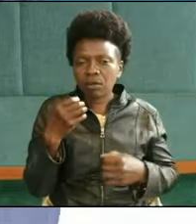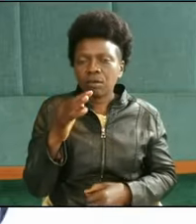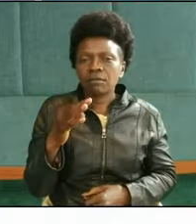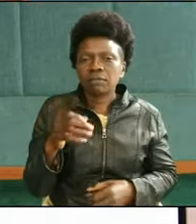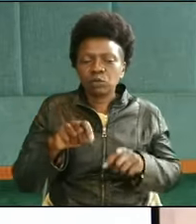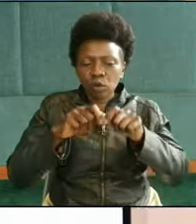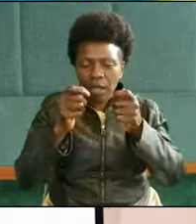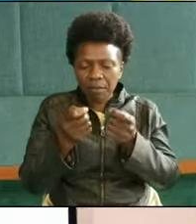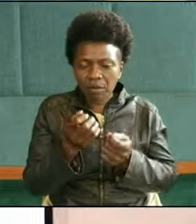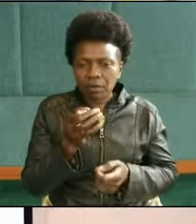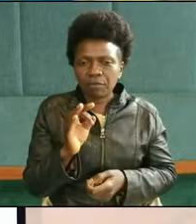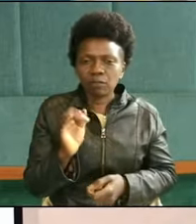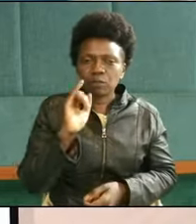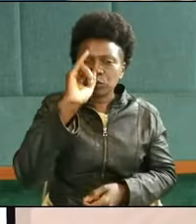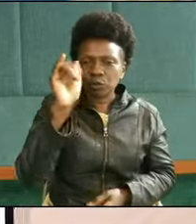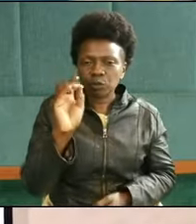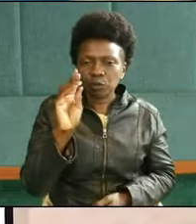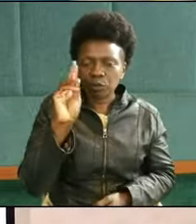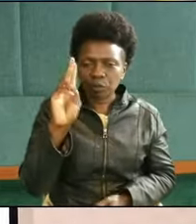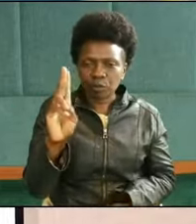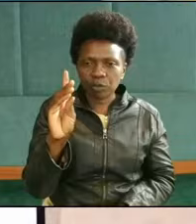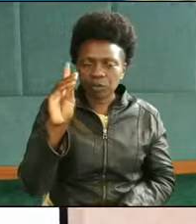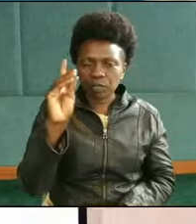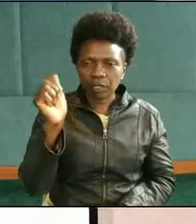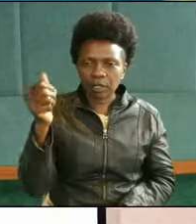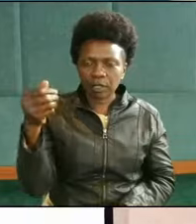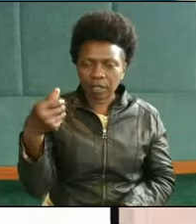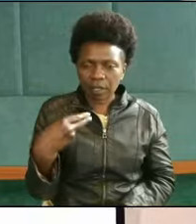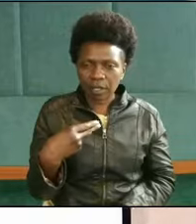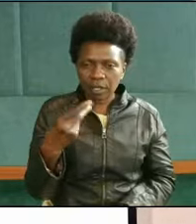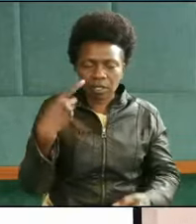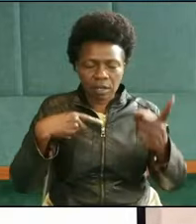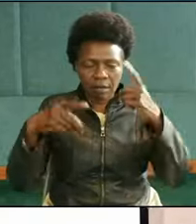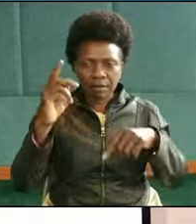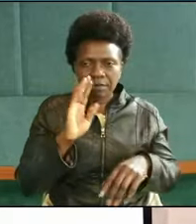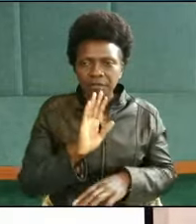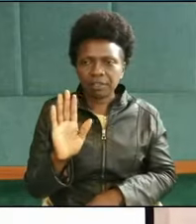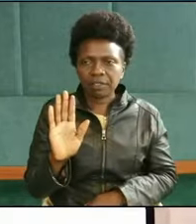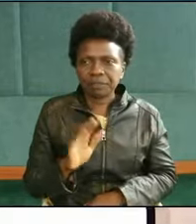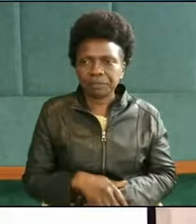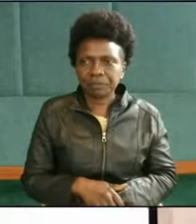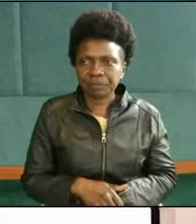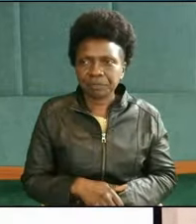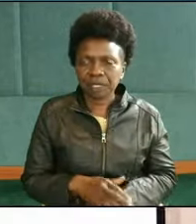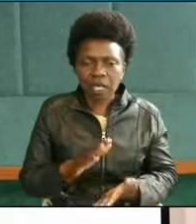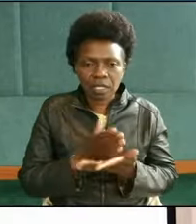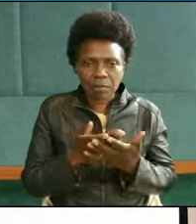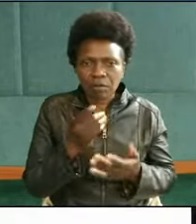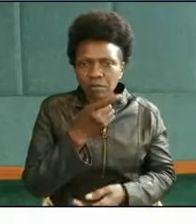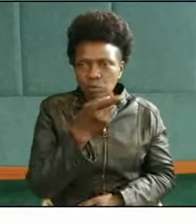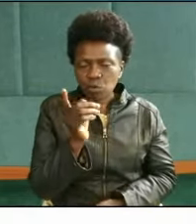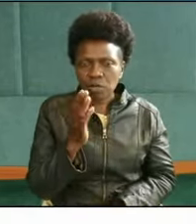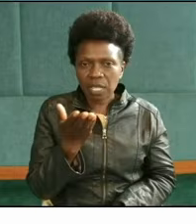of Judah has triumphed. The root of Jesse has triumphed. Some of you